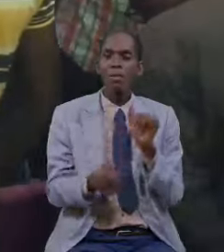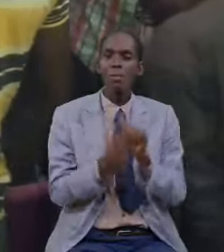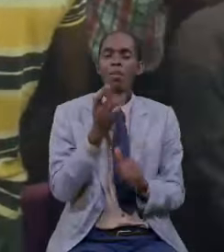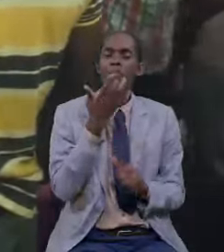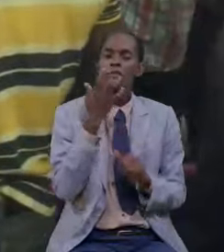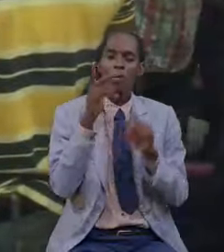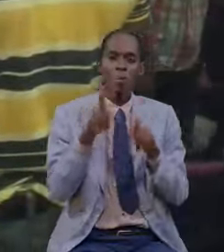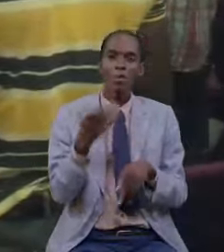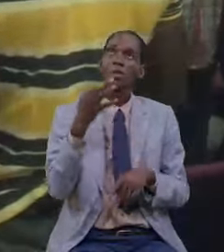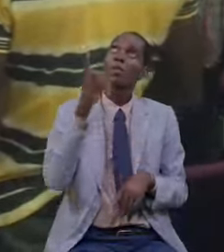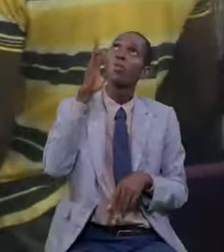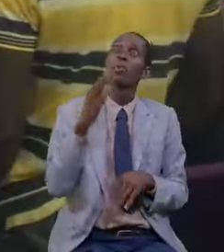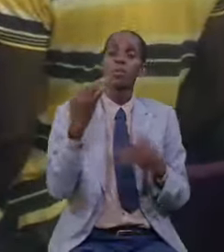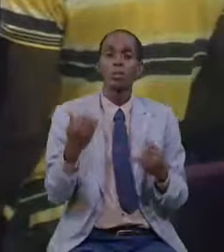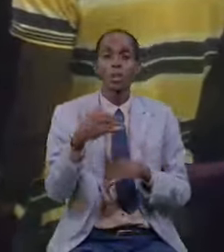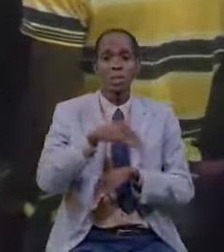And he shows favor